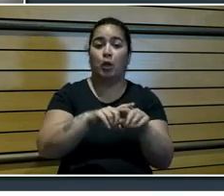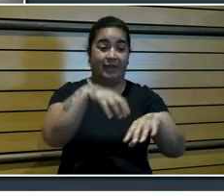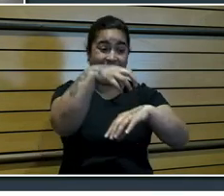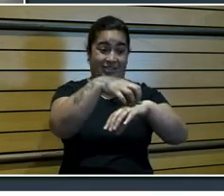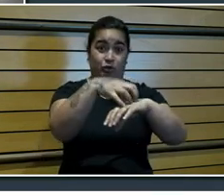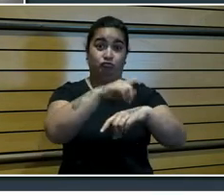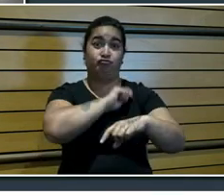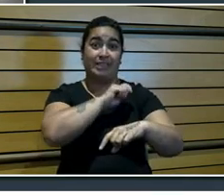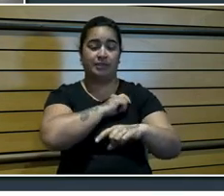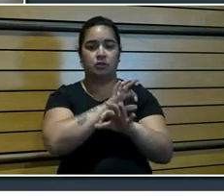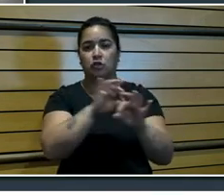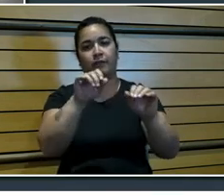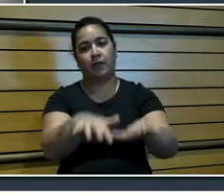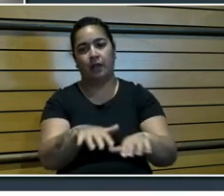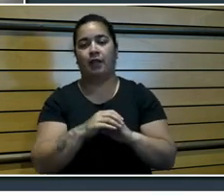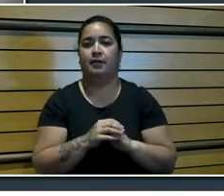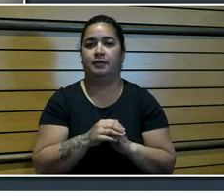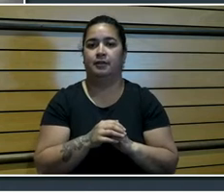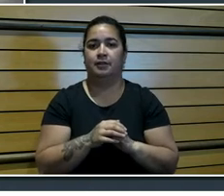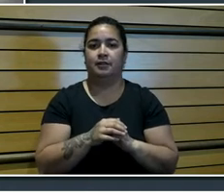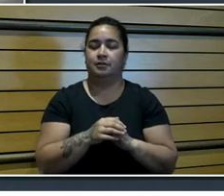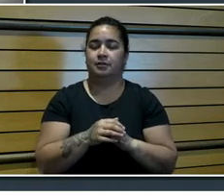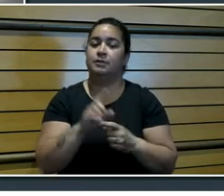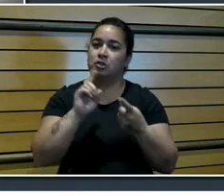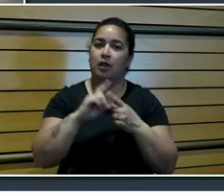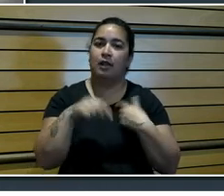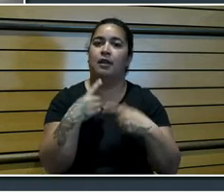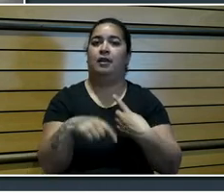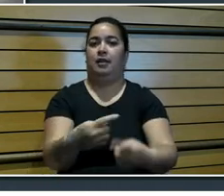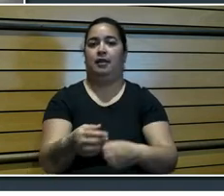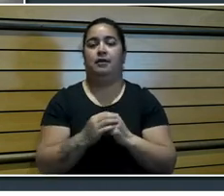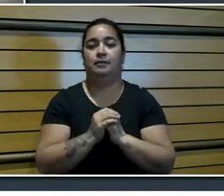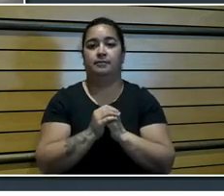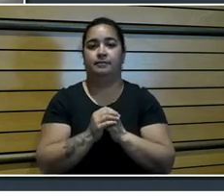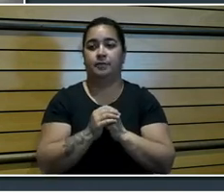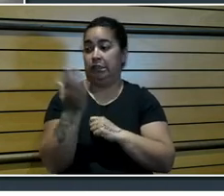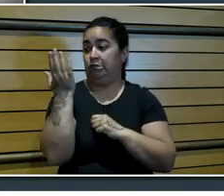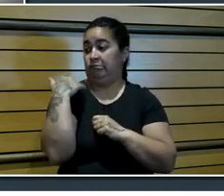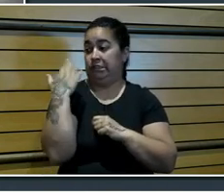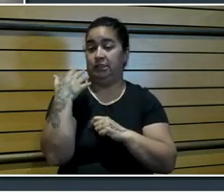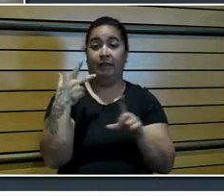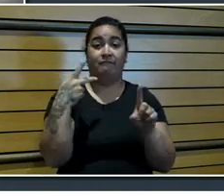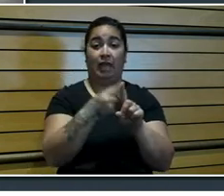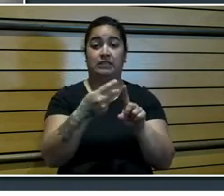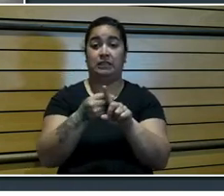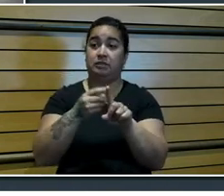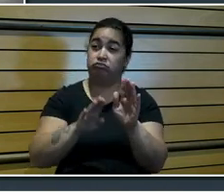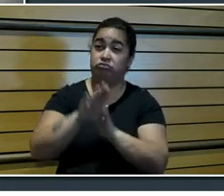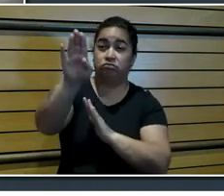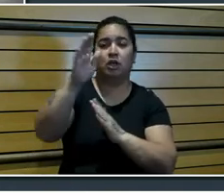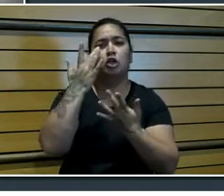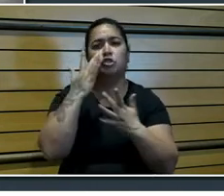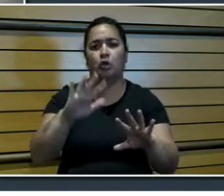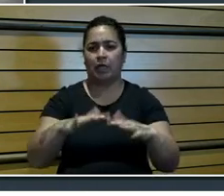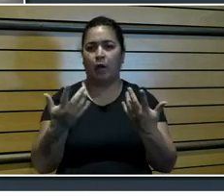tangata whenua community initiatives was alive and well. The recent surge in vaccination rates shows just how effective it is